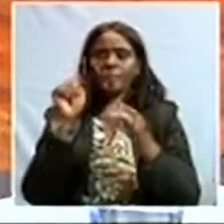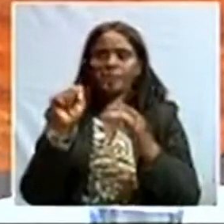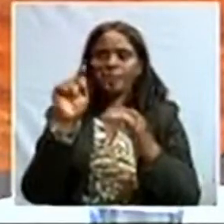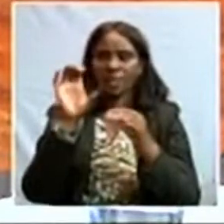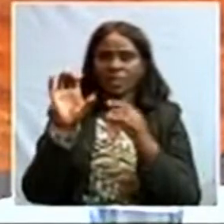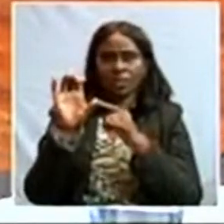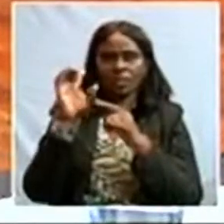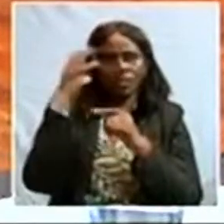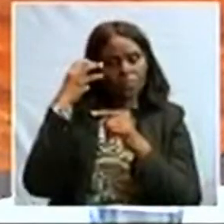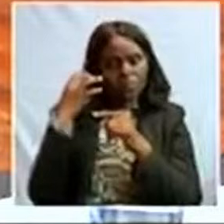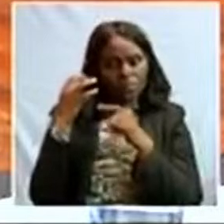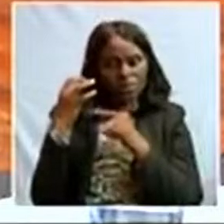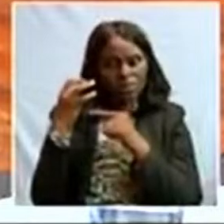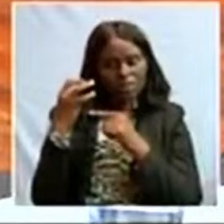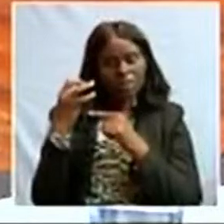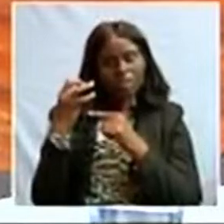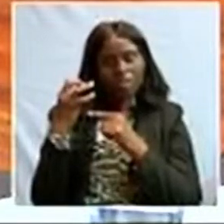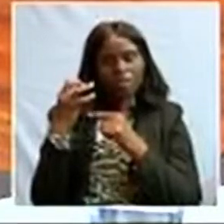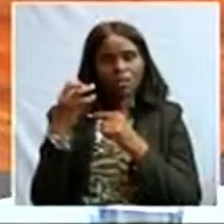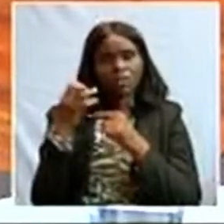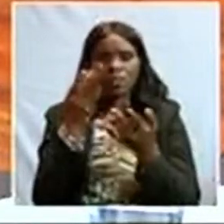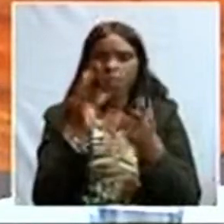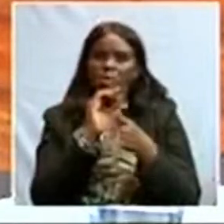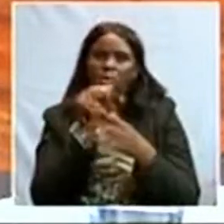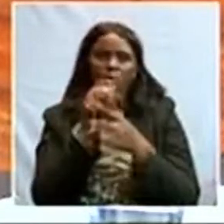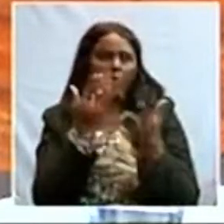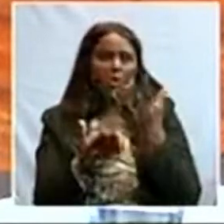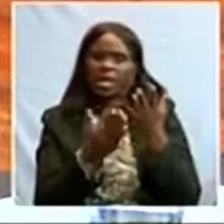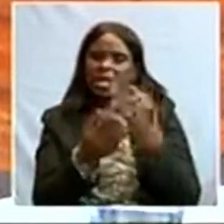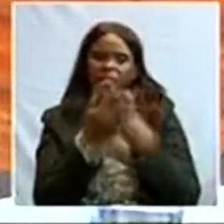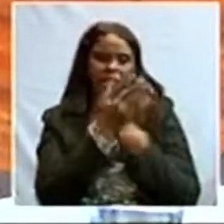office, is it mayor for you?